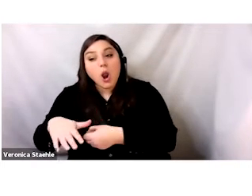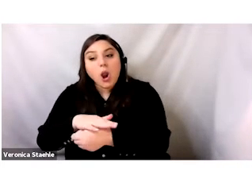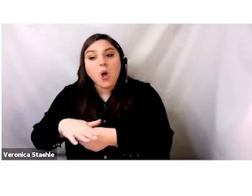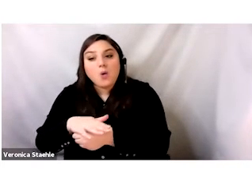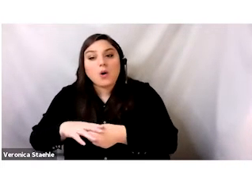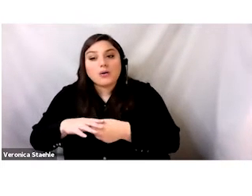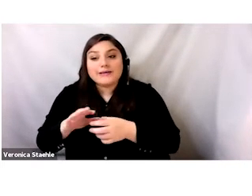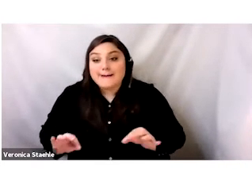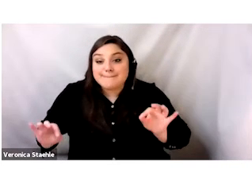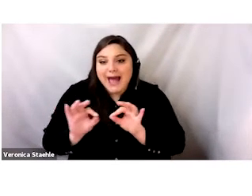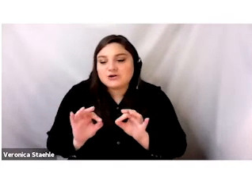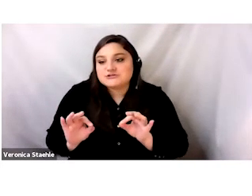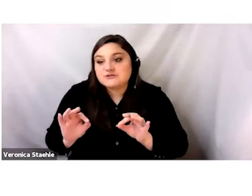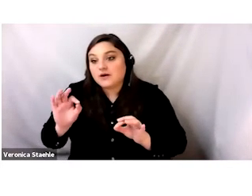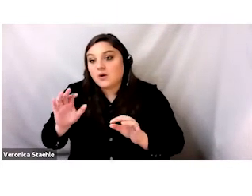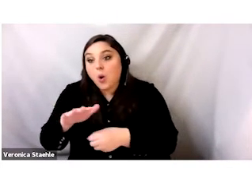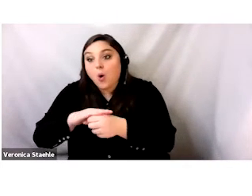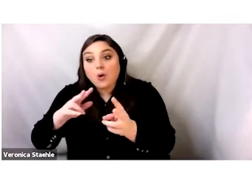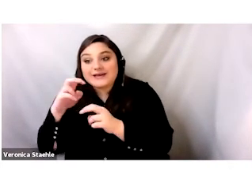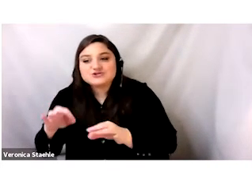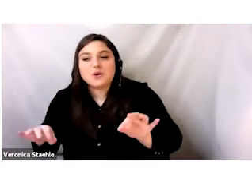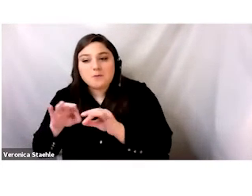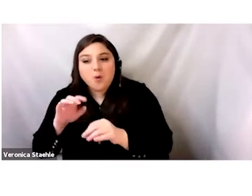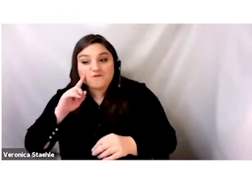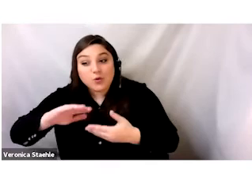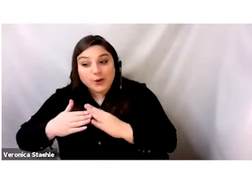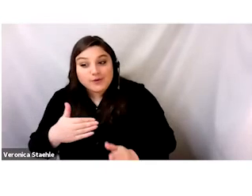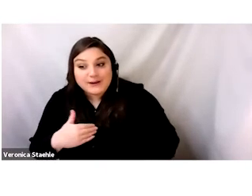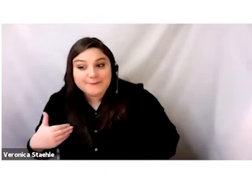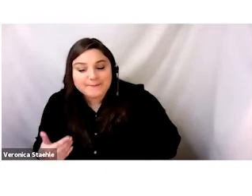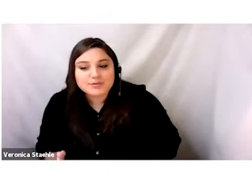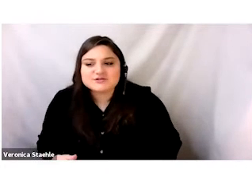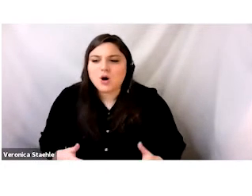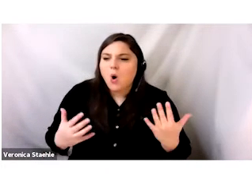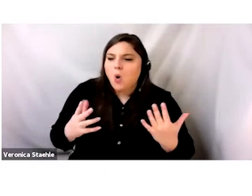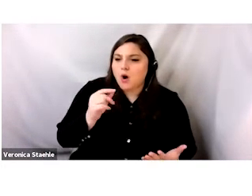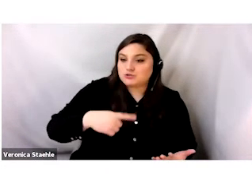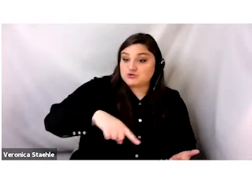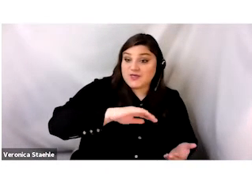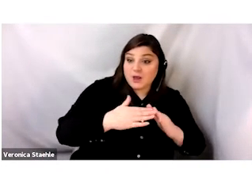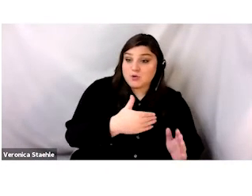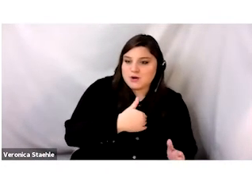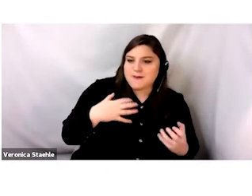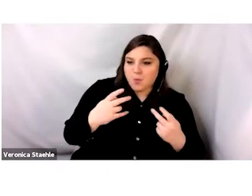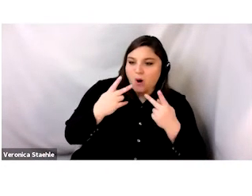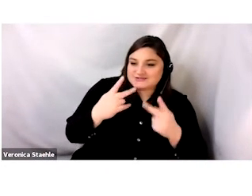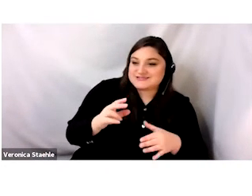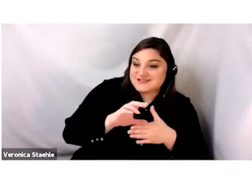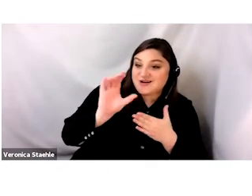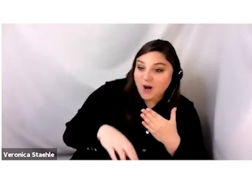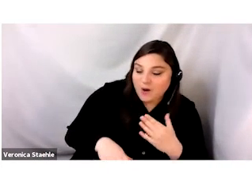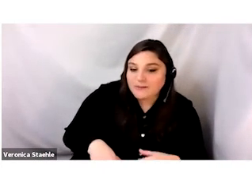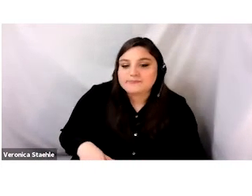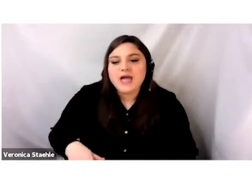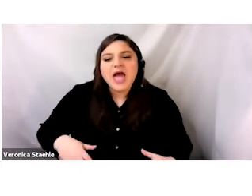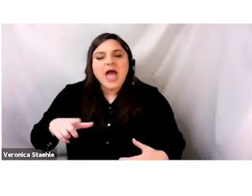is this integrated into the project? What do community members want to see as a result of this project? And who is the audience of